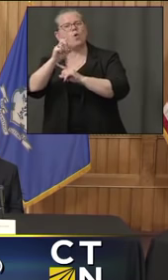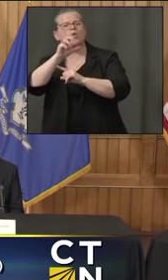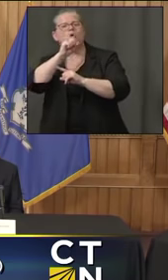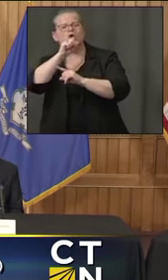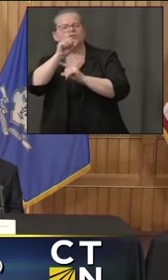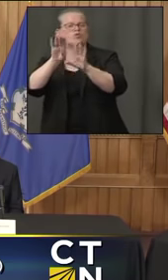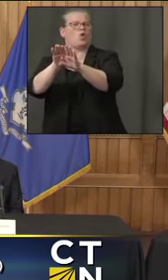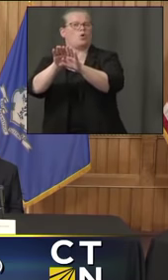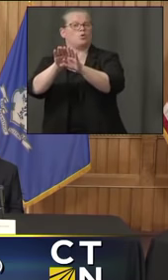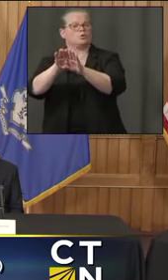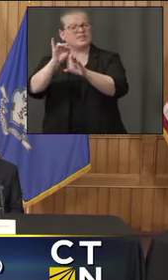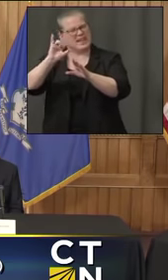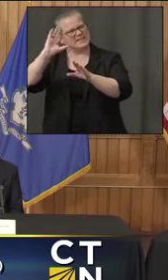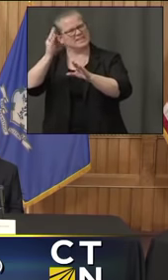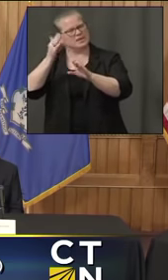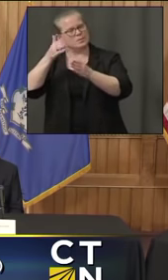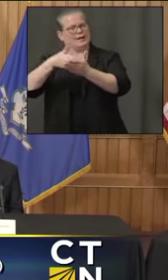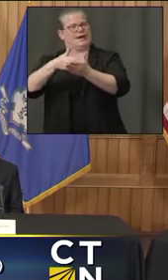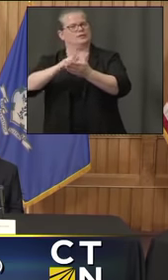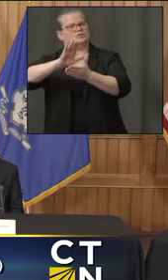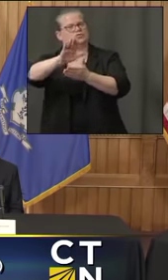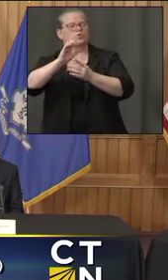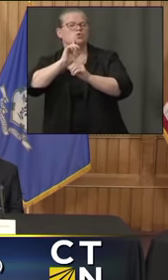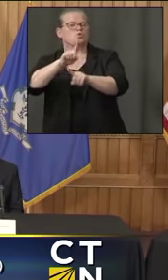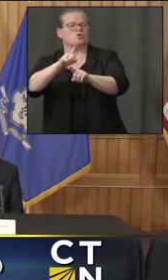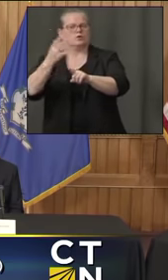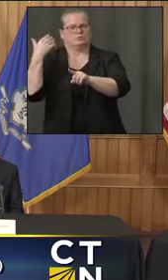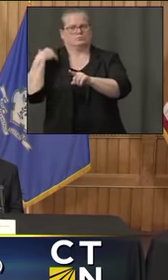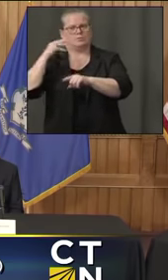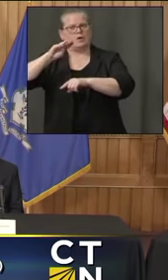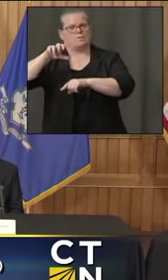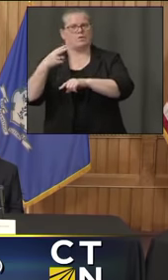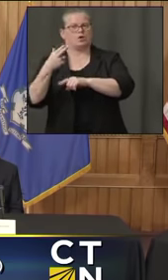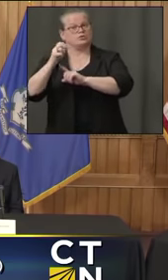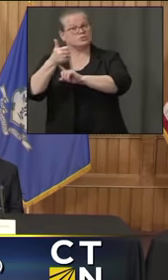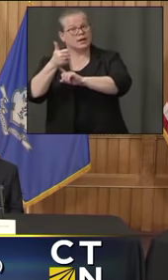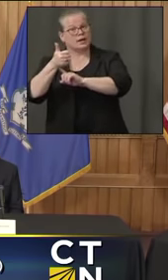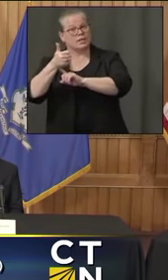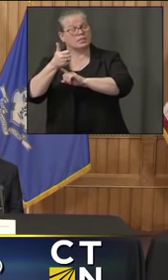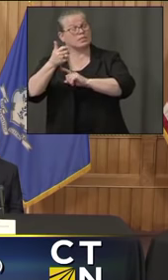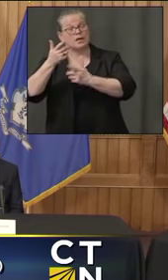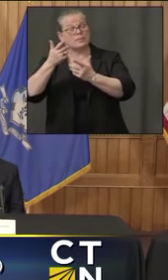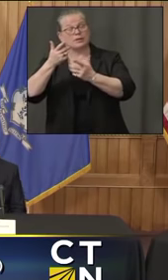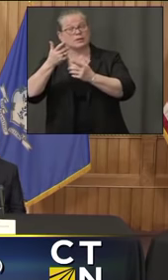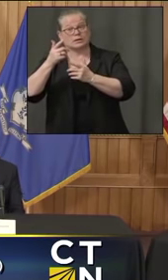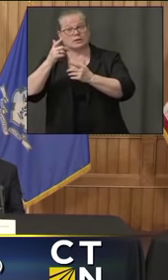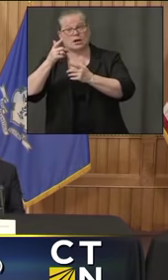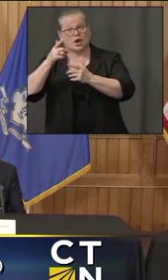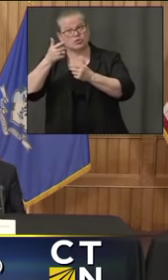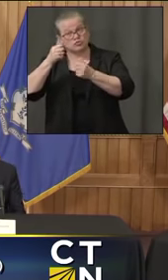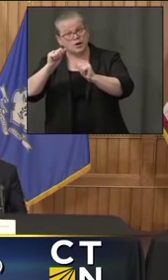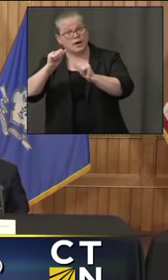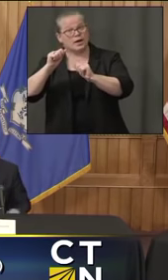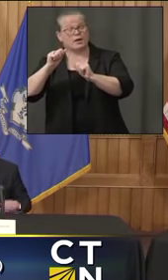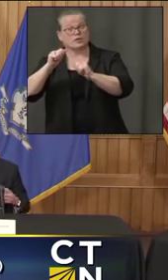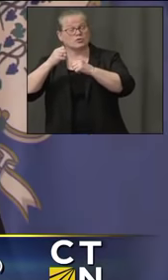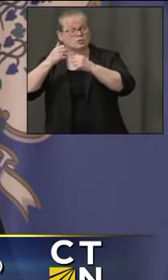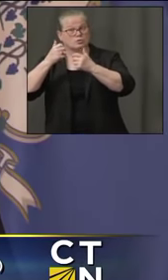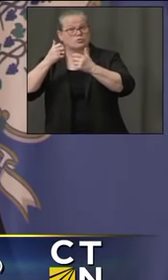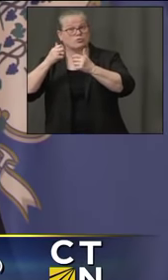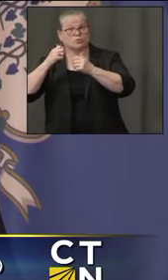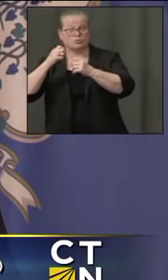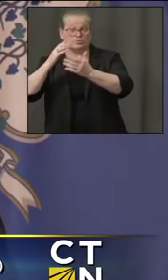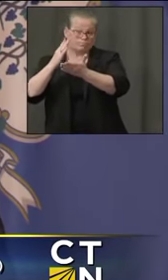do you think towns need to have the power to prevent large gatherings, regardless of their purpose? What I do know is